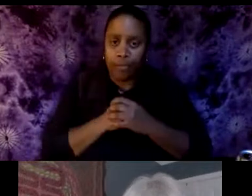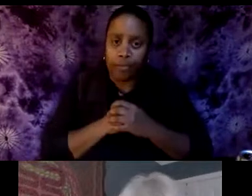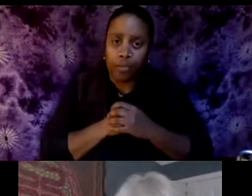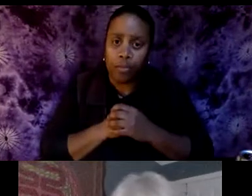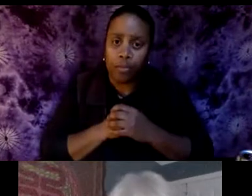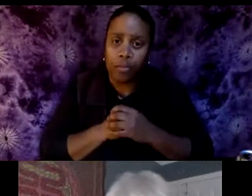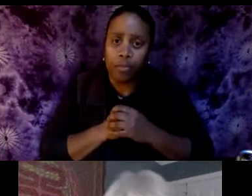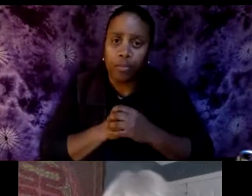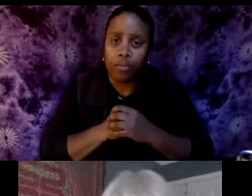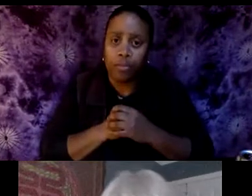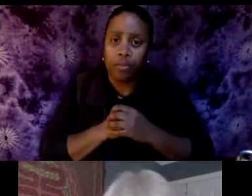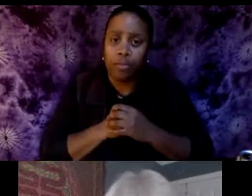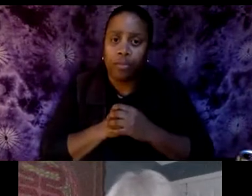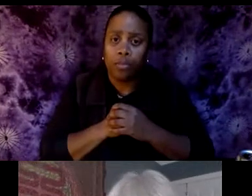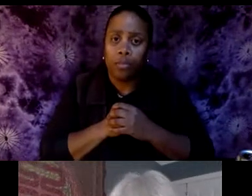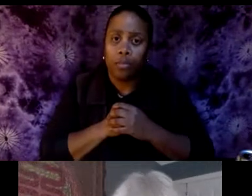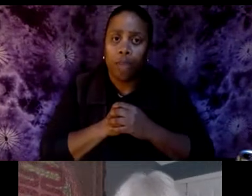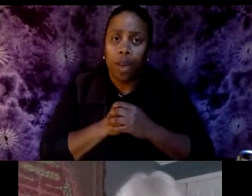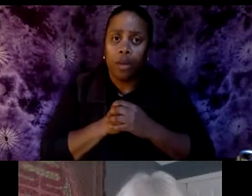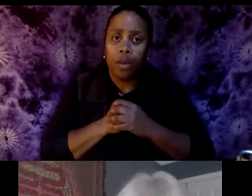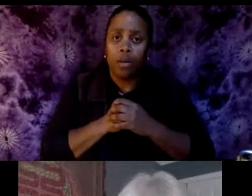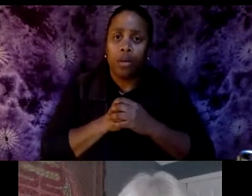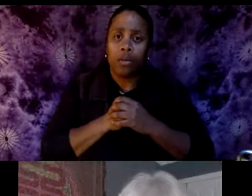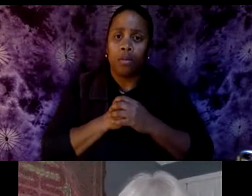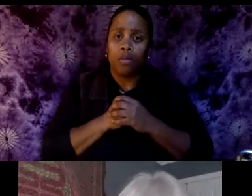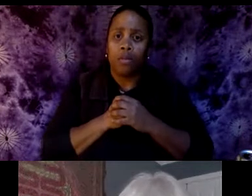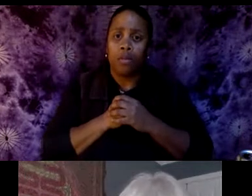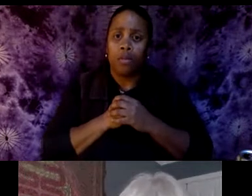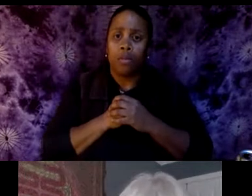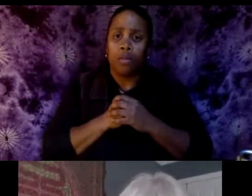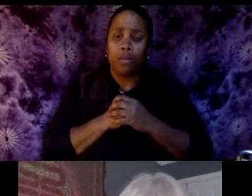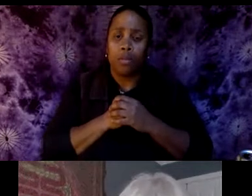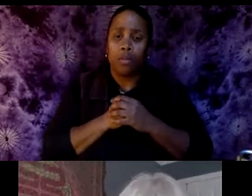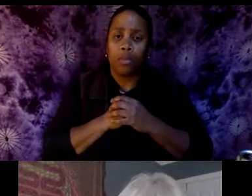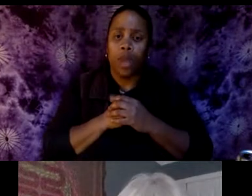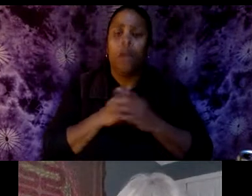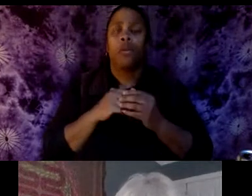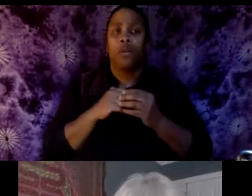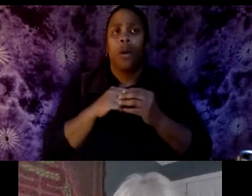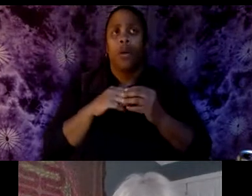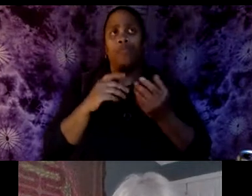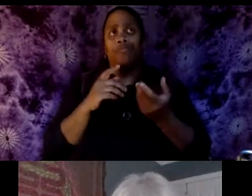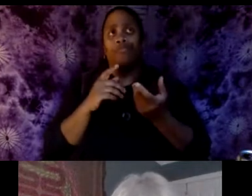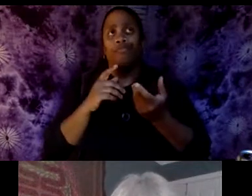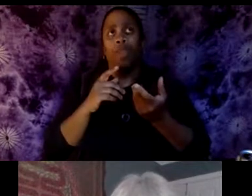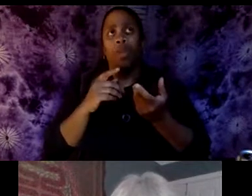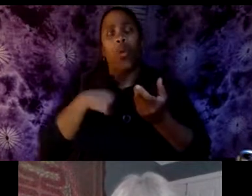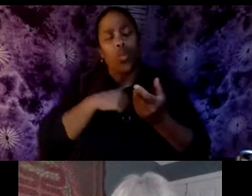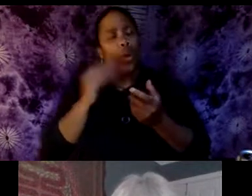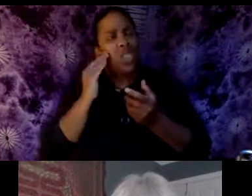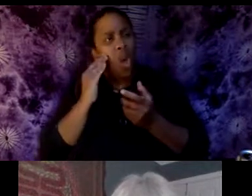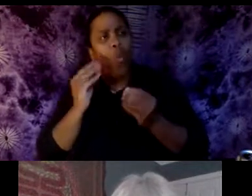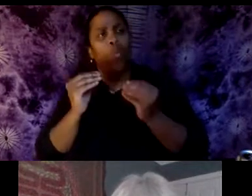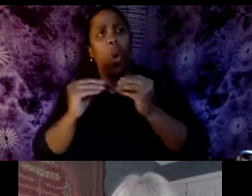only in some parts of the US now, and they're growing to become national. And it's just so clear, so much more that we know now, that addiction